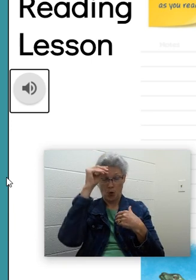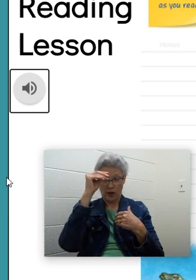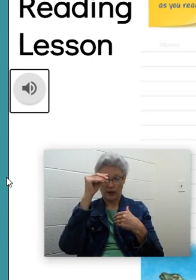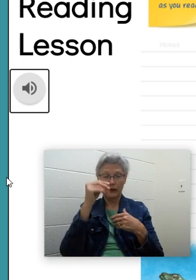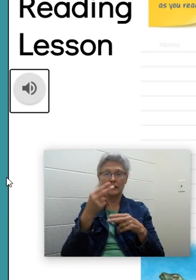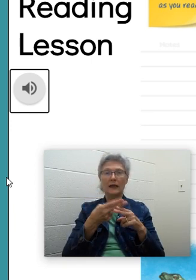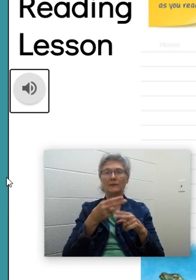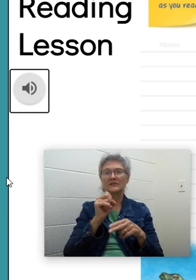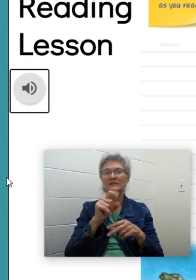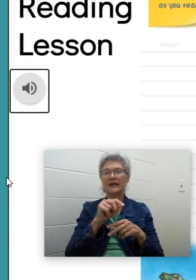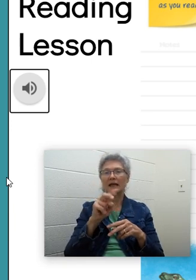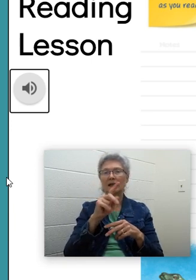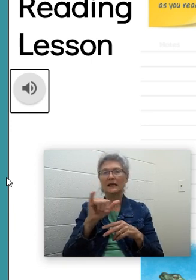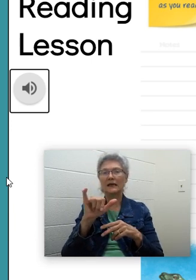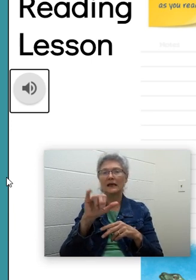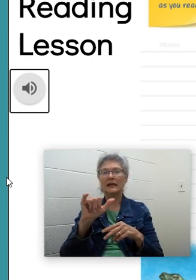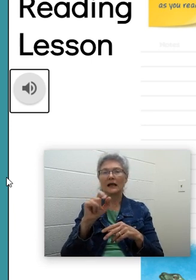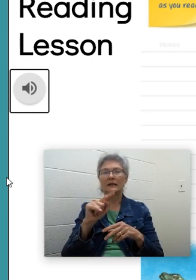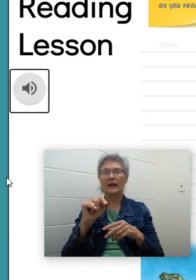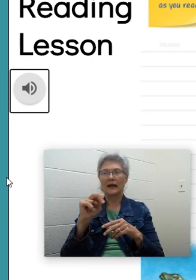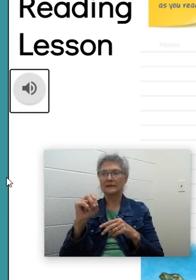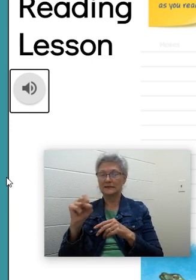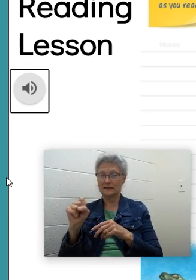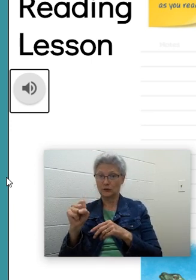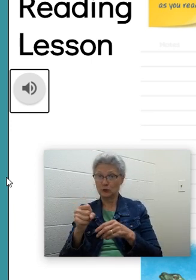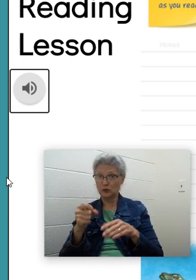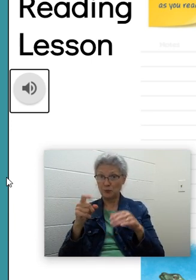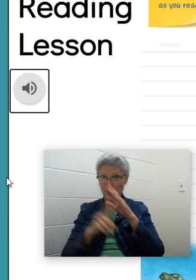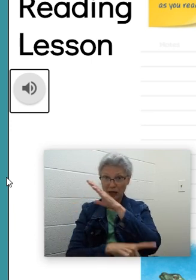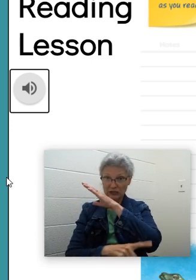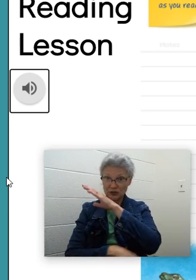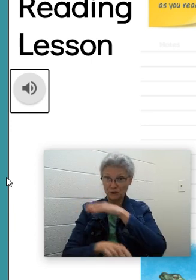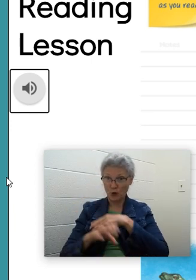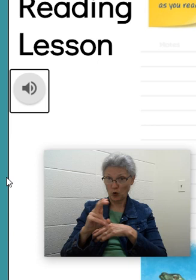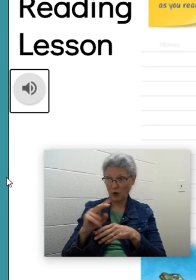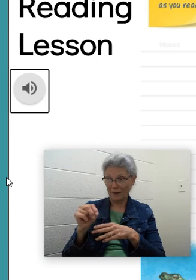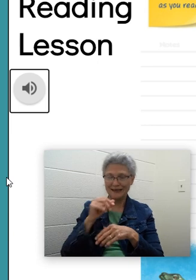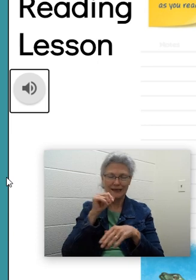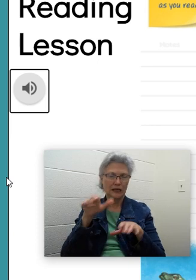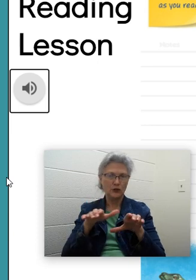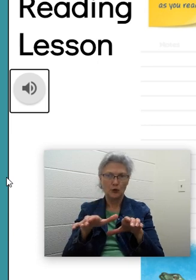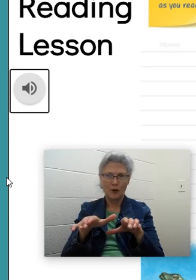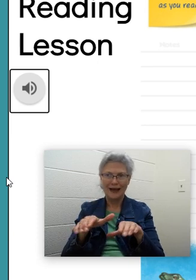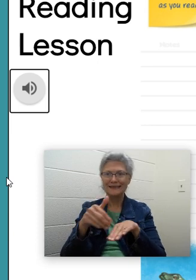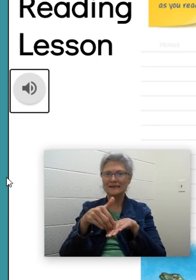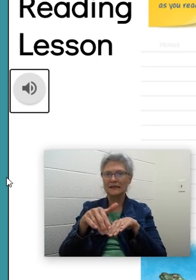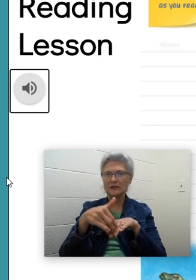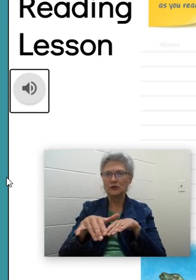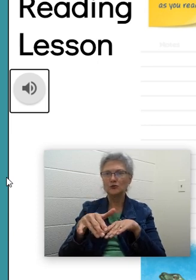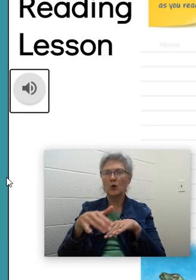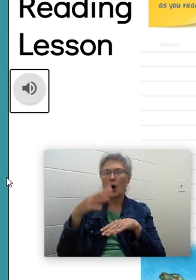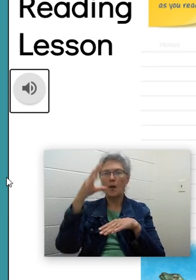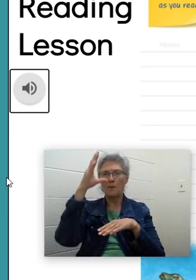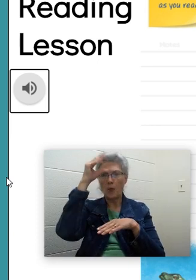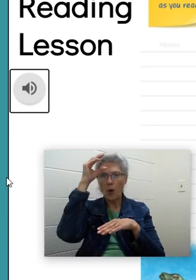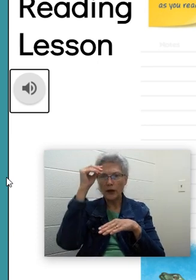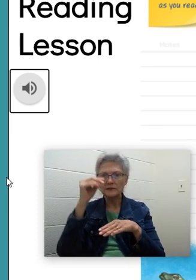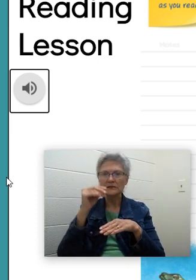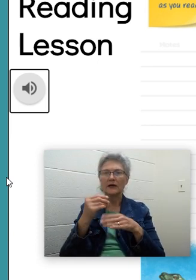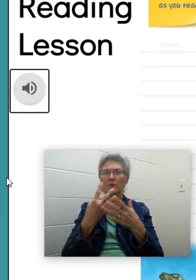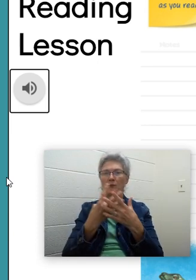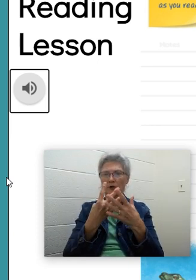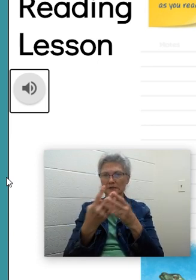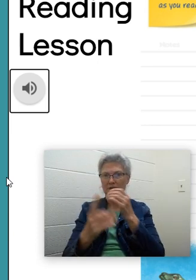a crime he didn't commit and unjustly sent to a boy's juvenile detention center at Camp Green Lake, a dry,